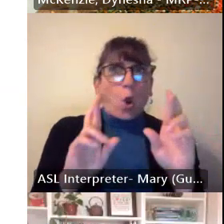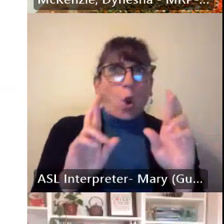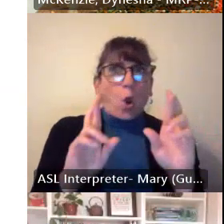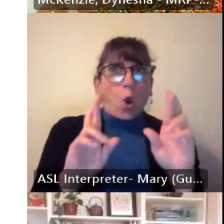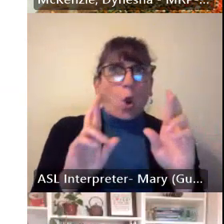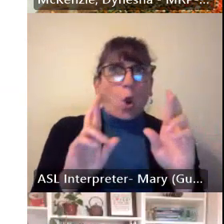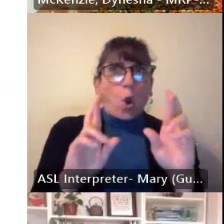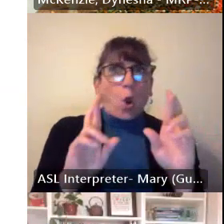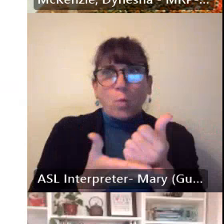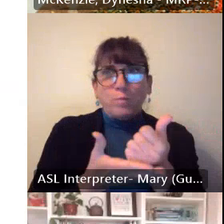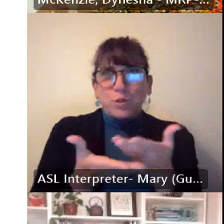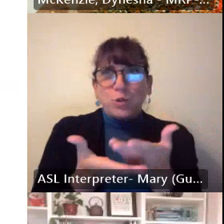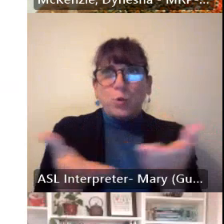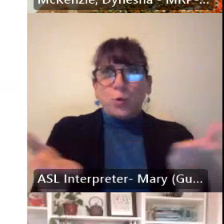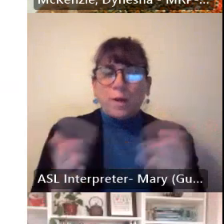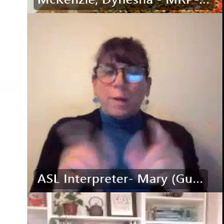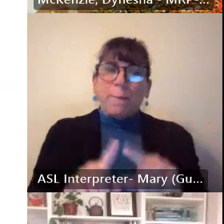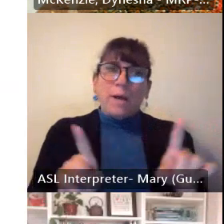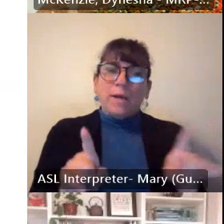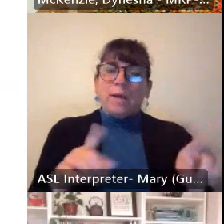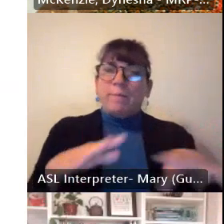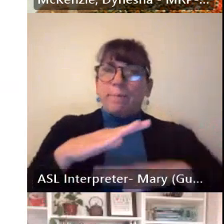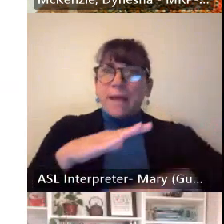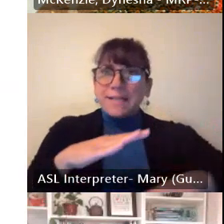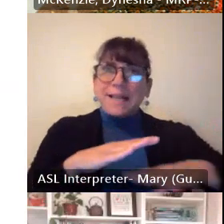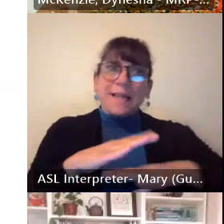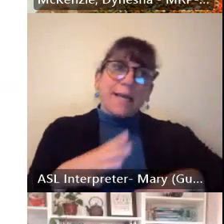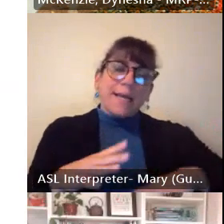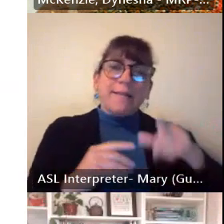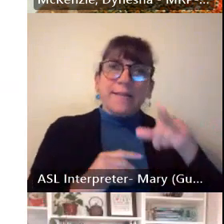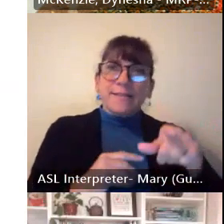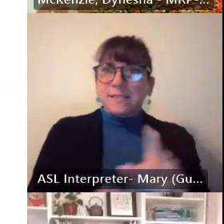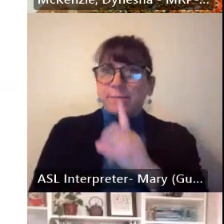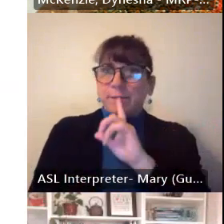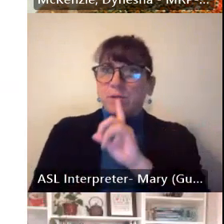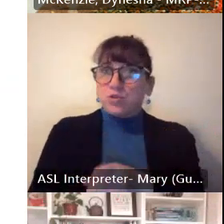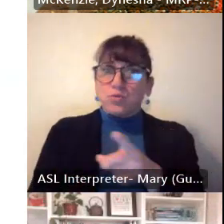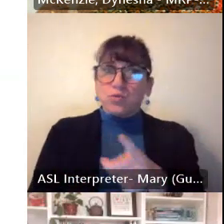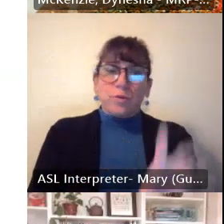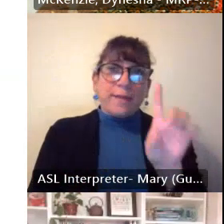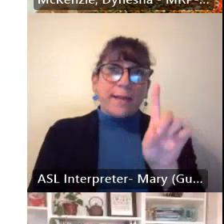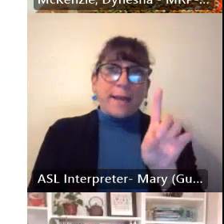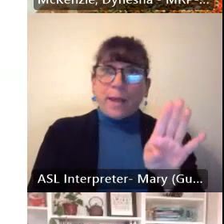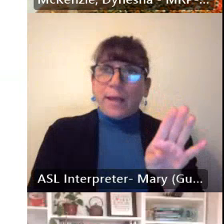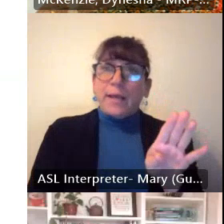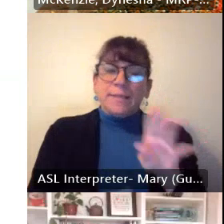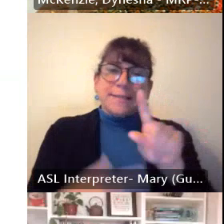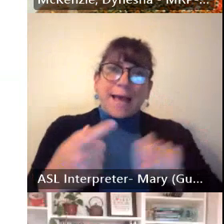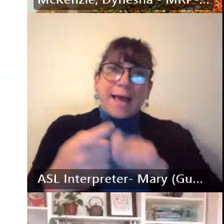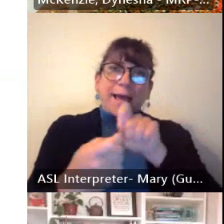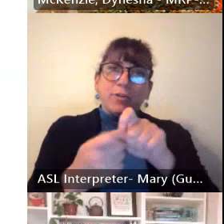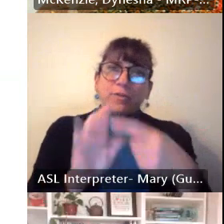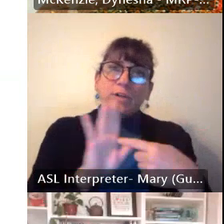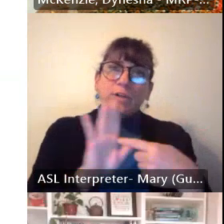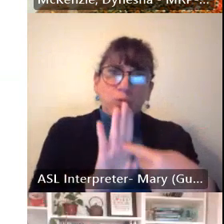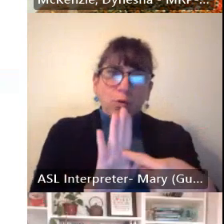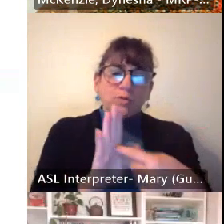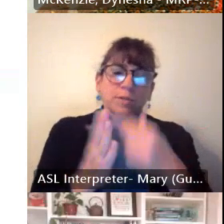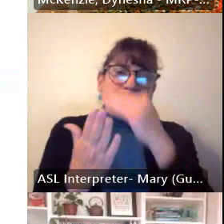you. But basically, again, it's making sure that the database accurately reflects the